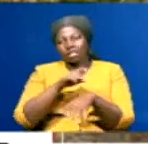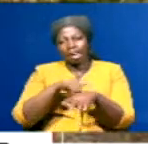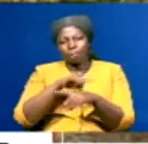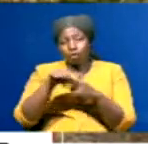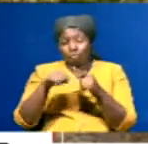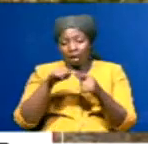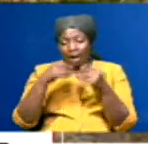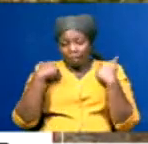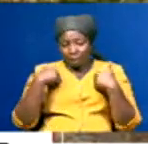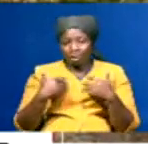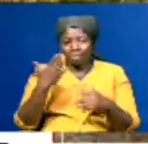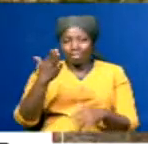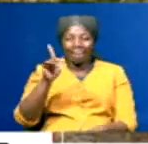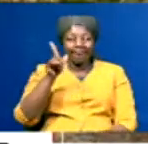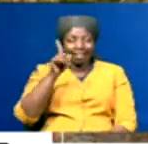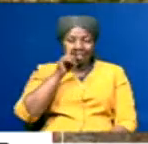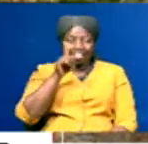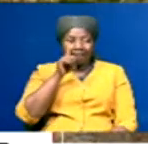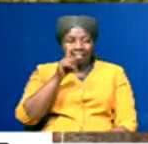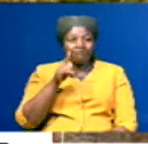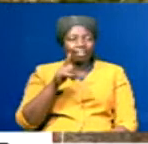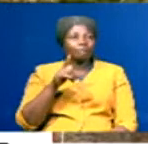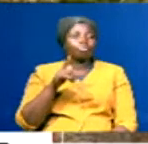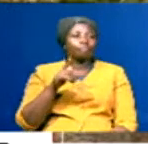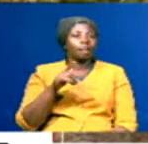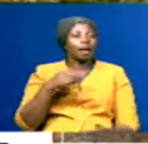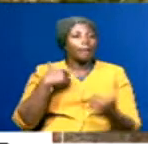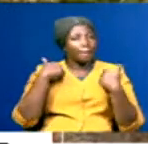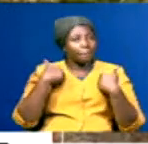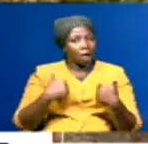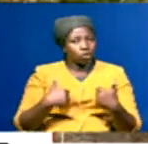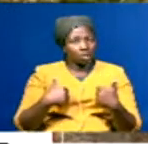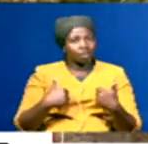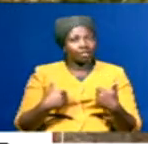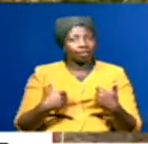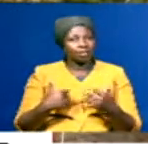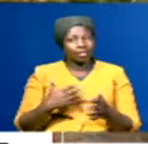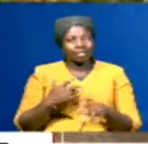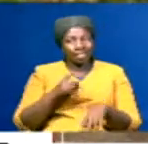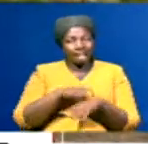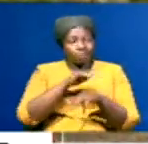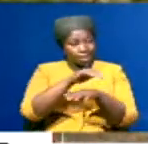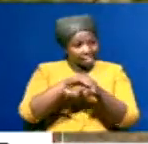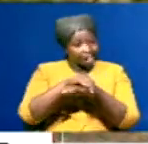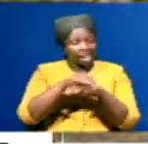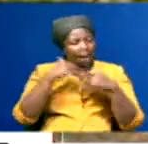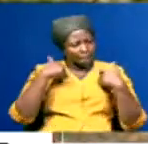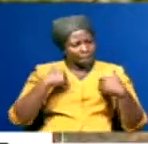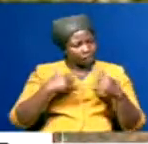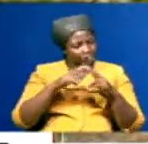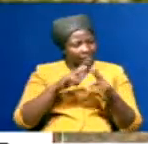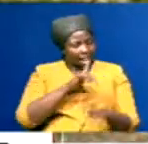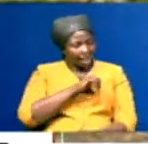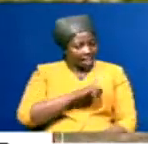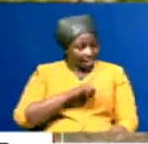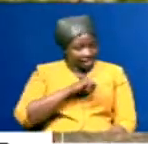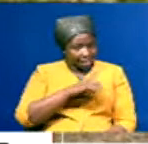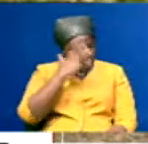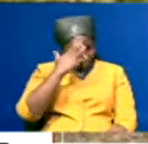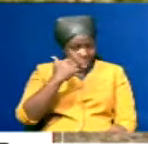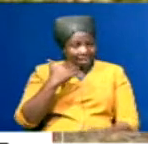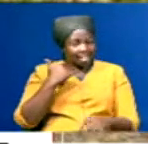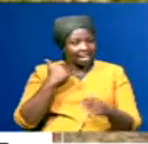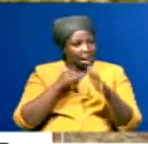England, I was very lucky. I'm under colonialist.